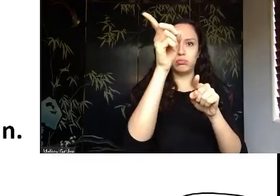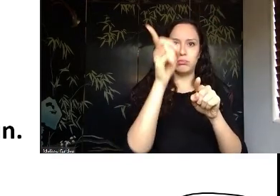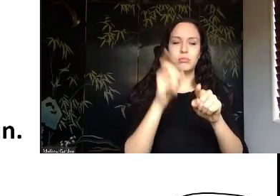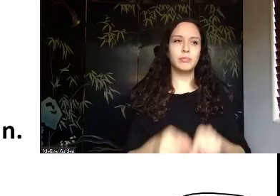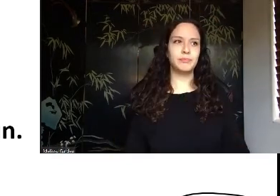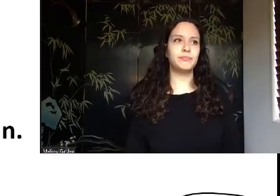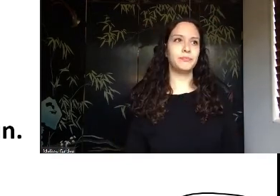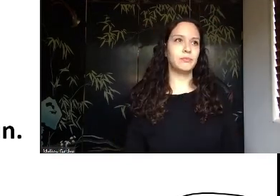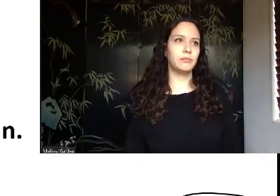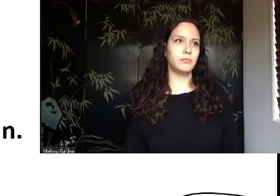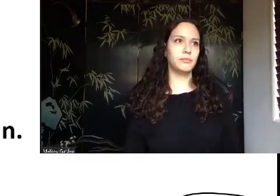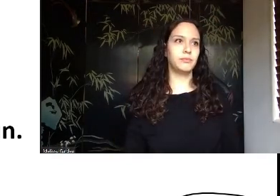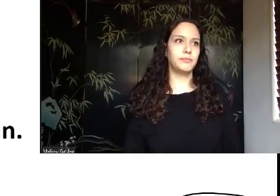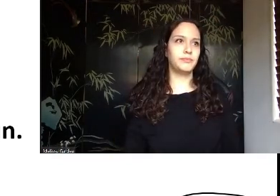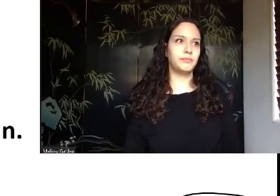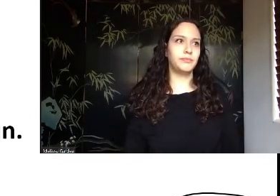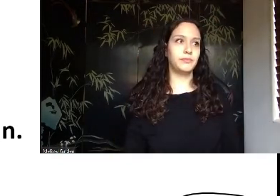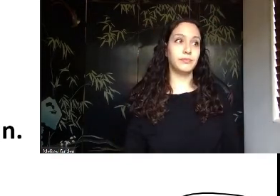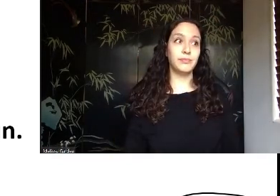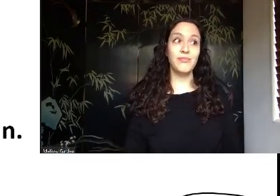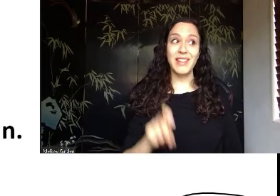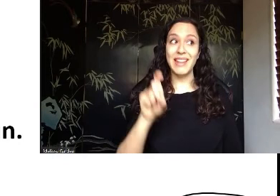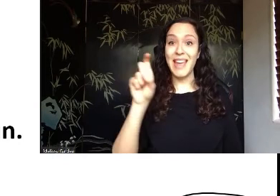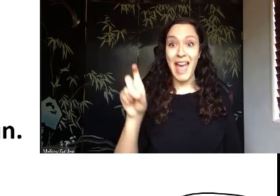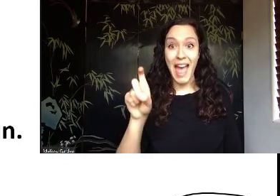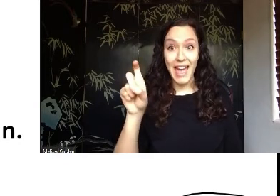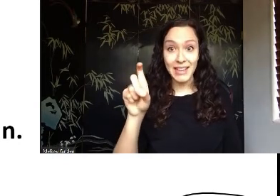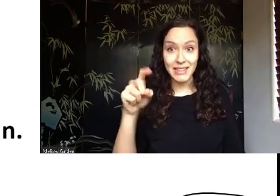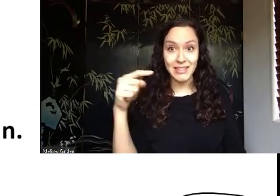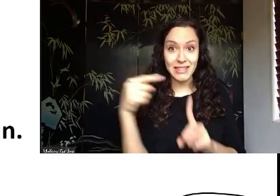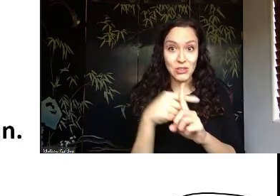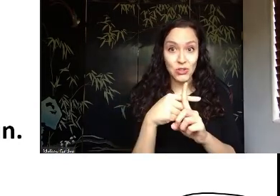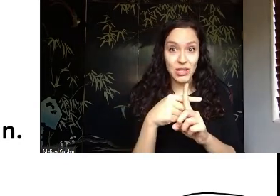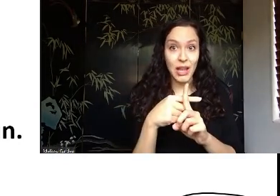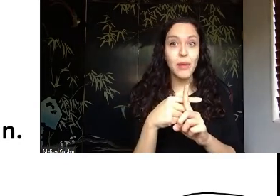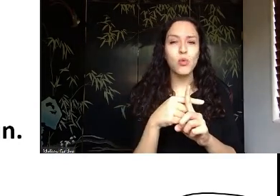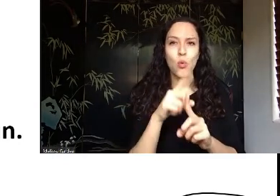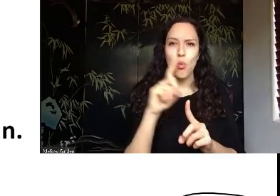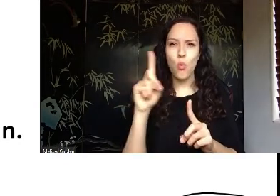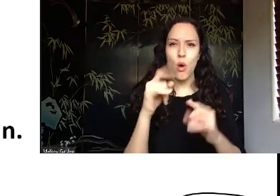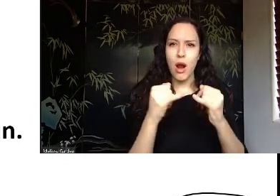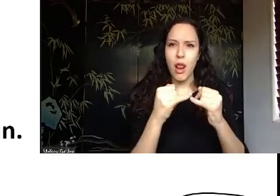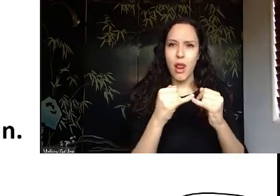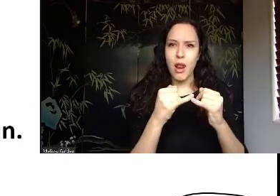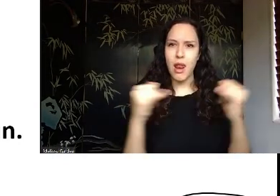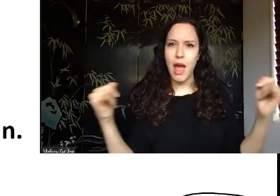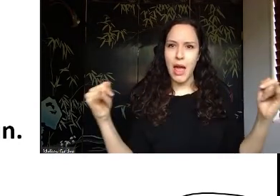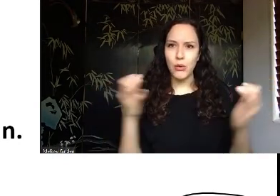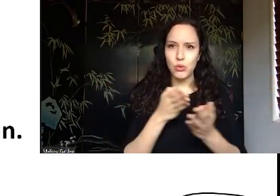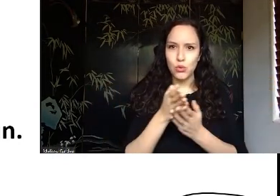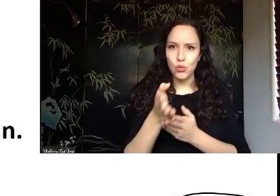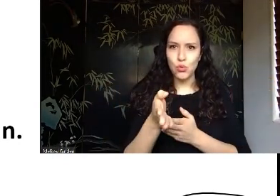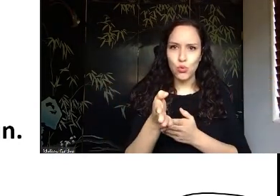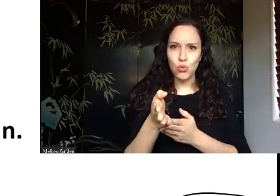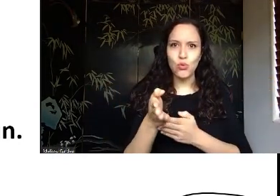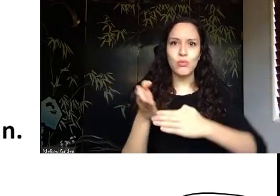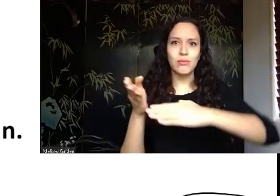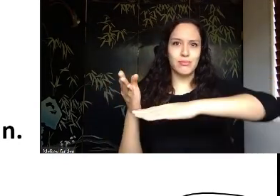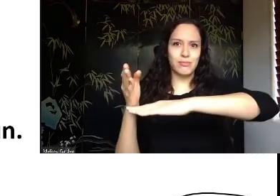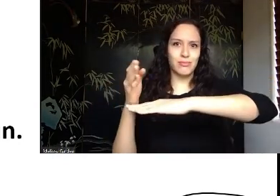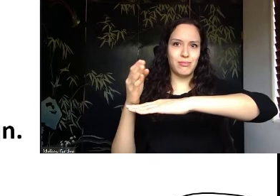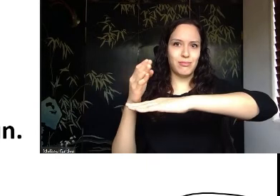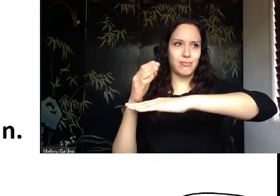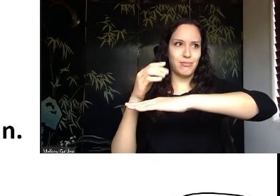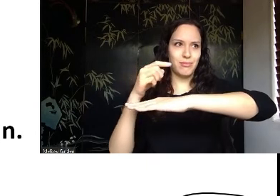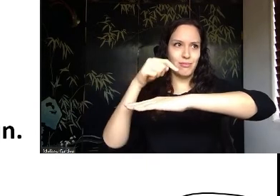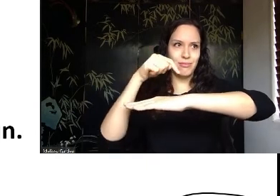me a little more information. If the x-intercept is where it crosses, where y equals 0, that means